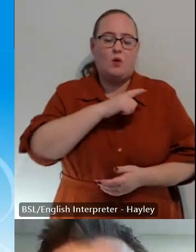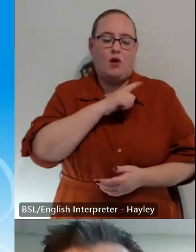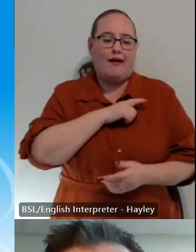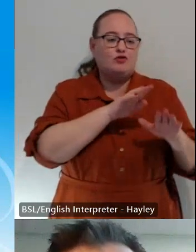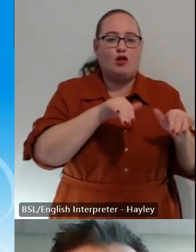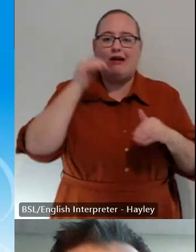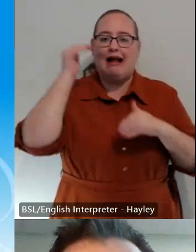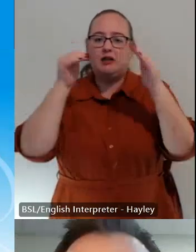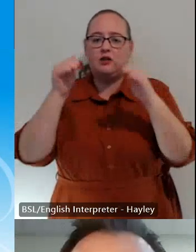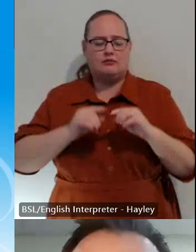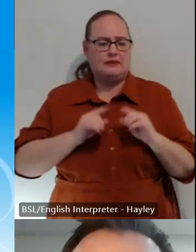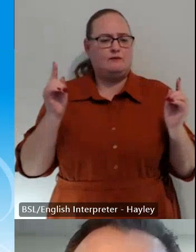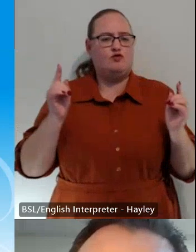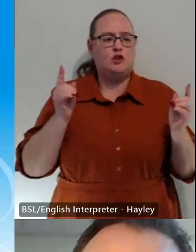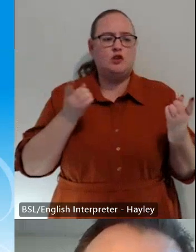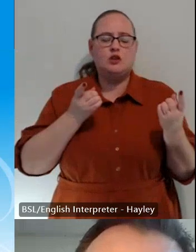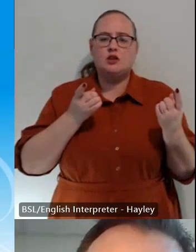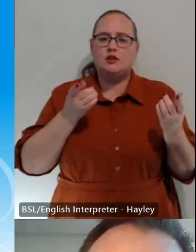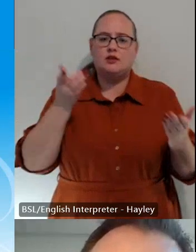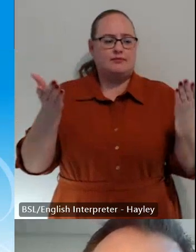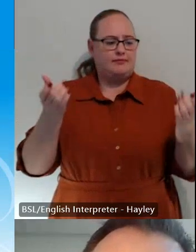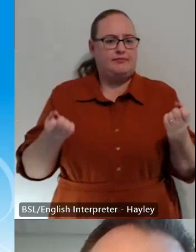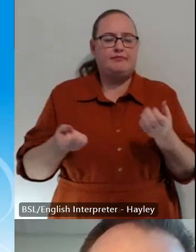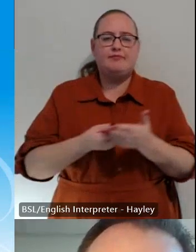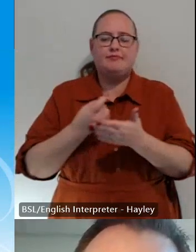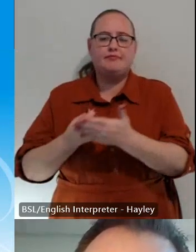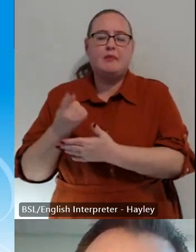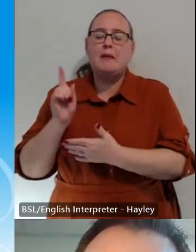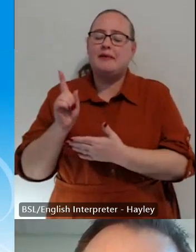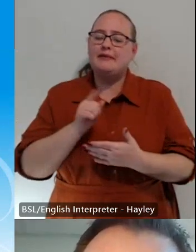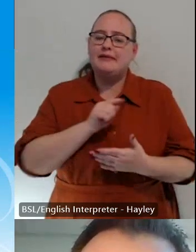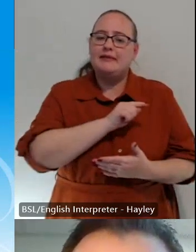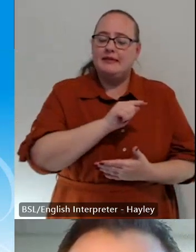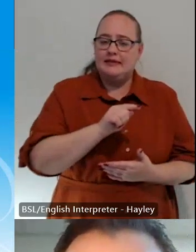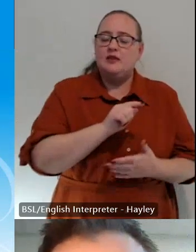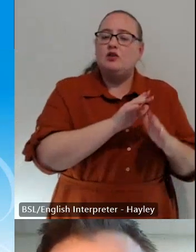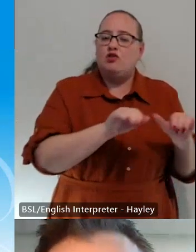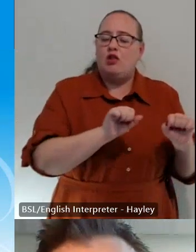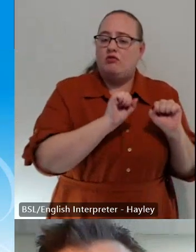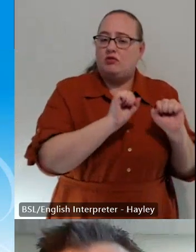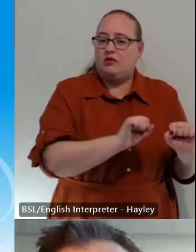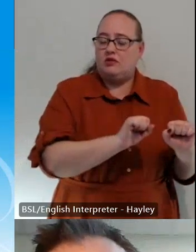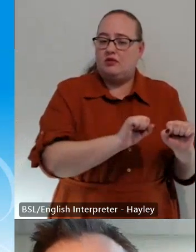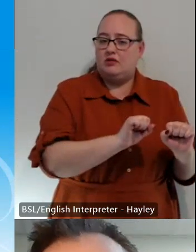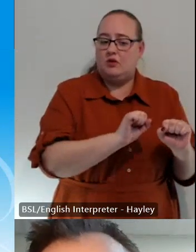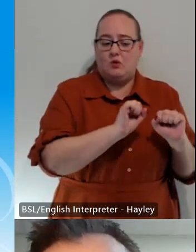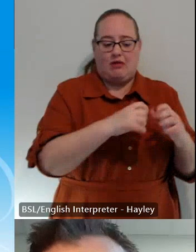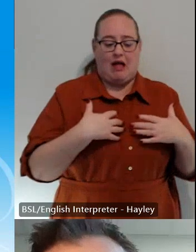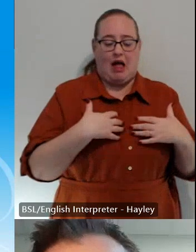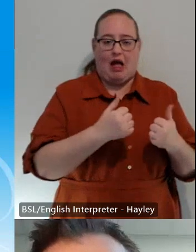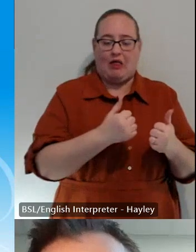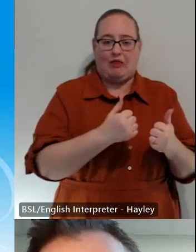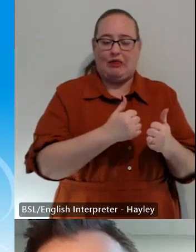in the questions if you like, but it's very clear that those children that do not do well after infection don't